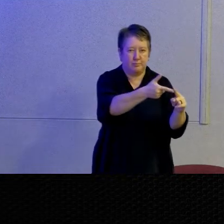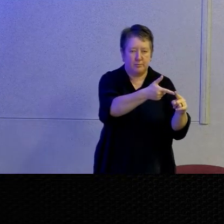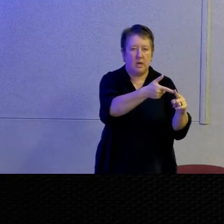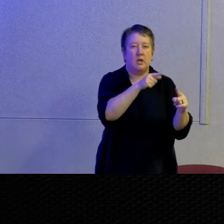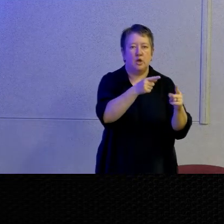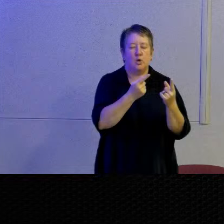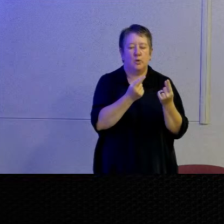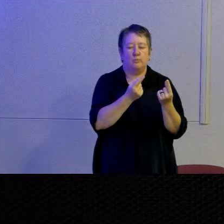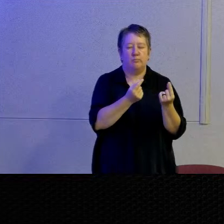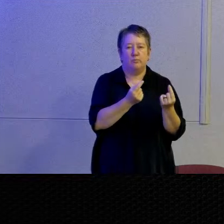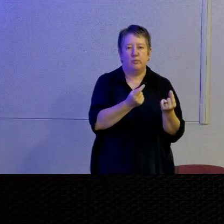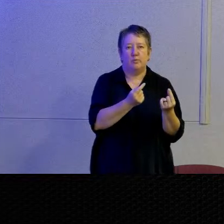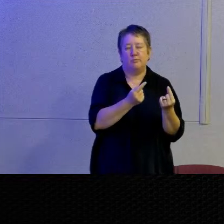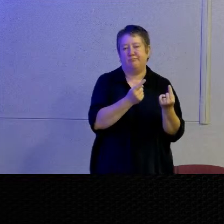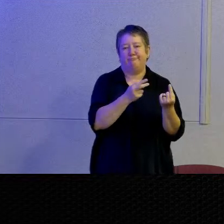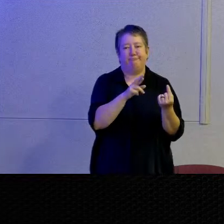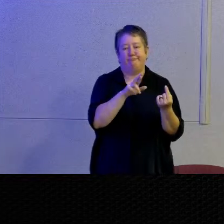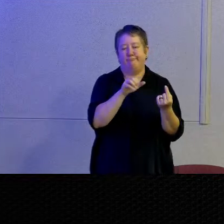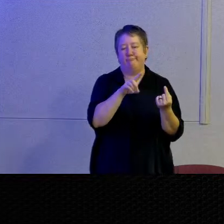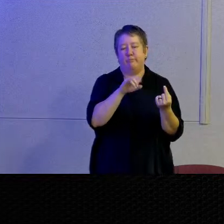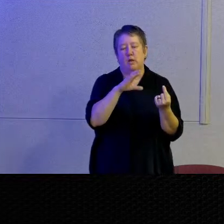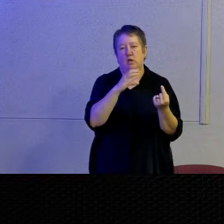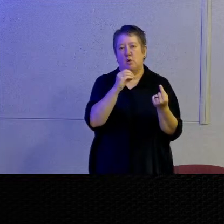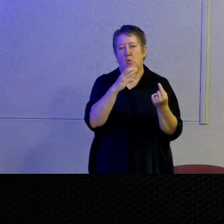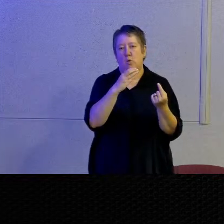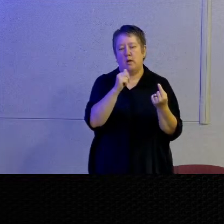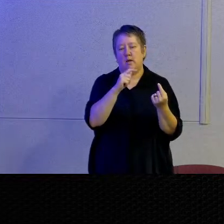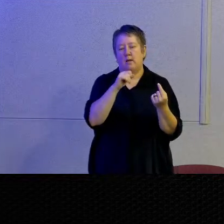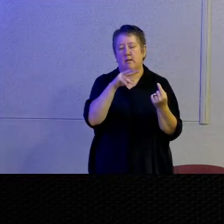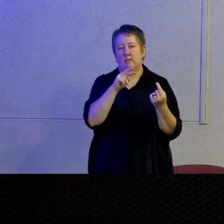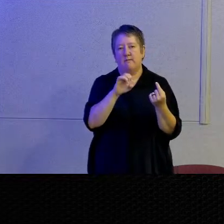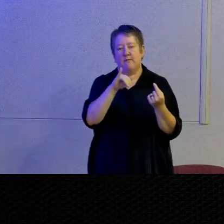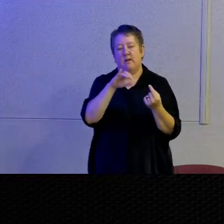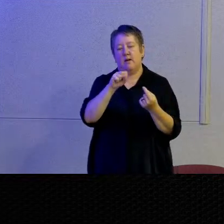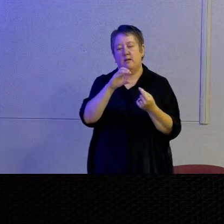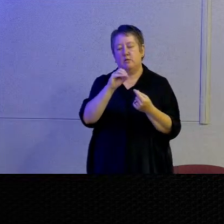produce radioactive isotopes for medical research.